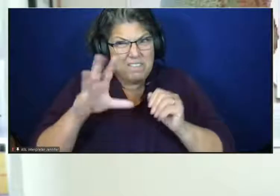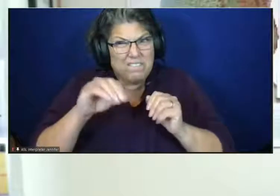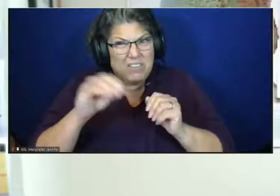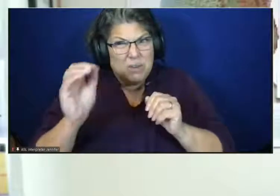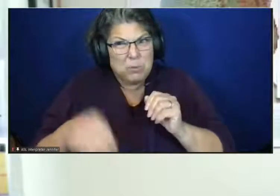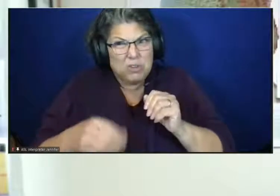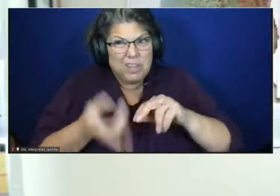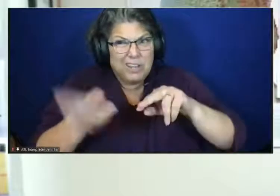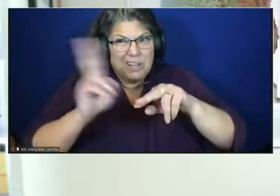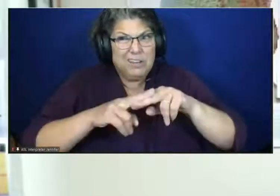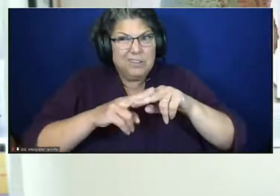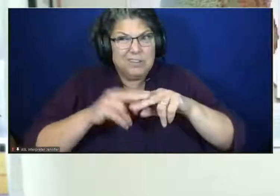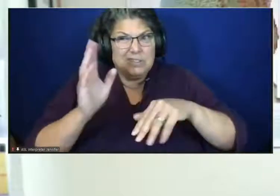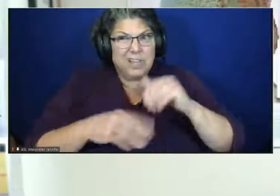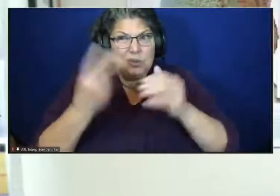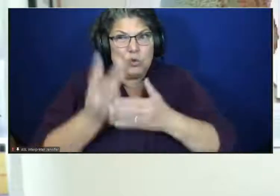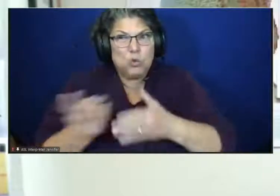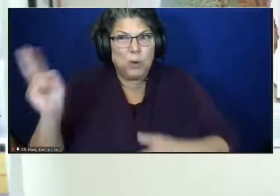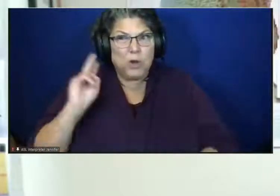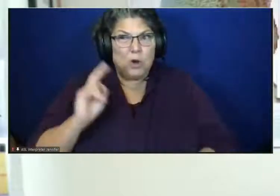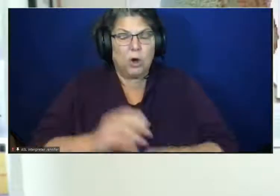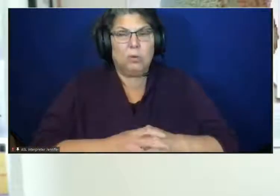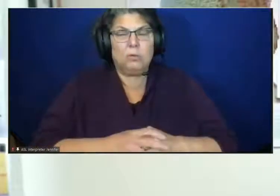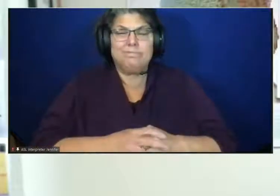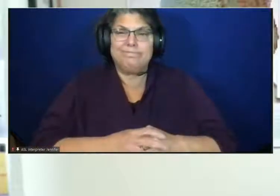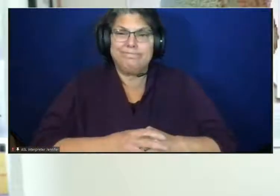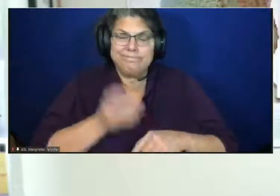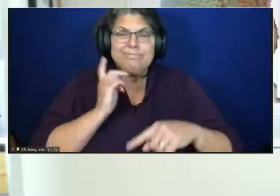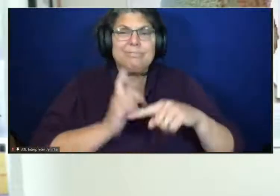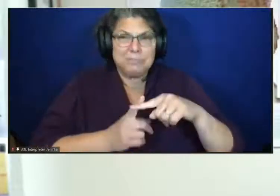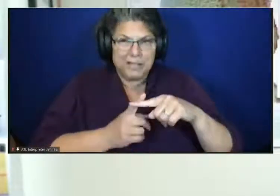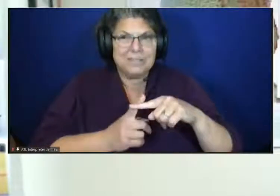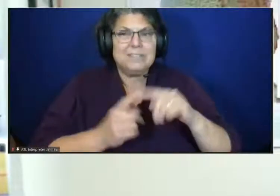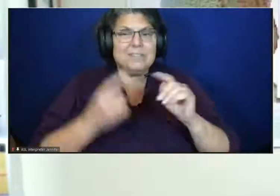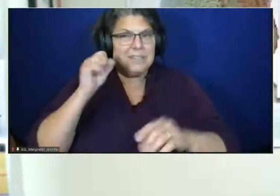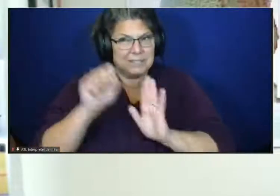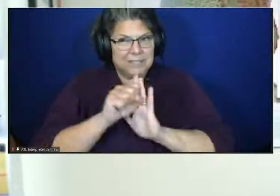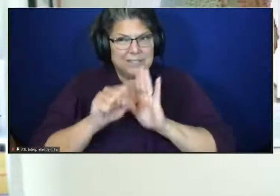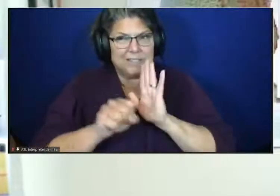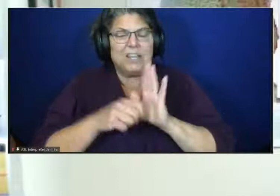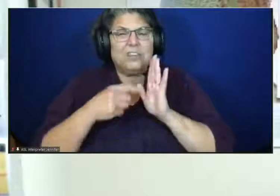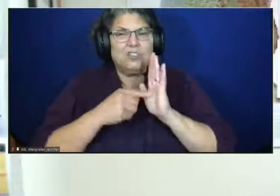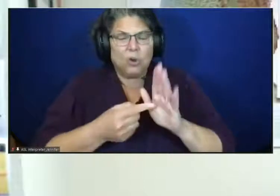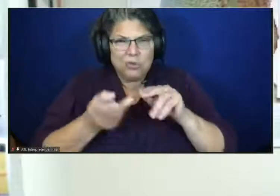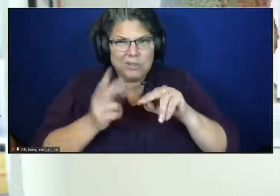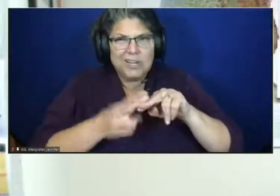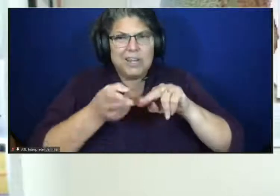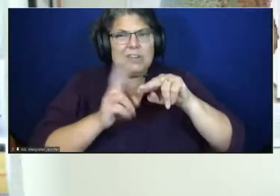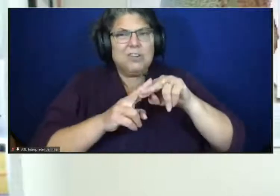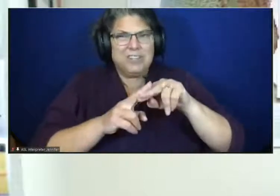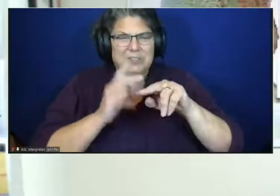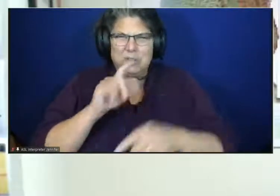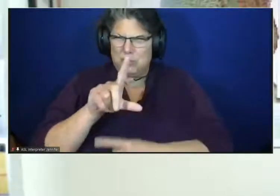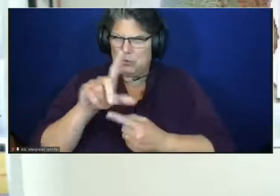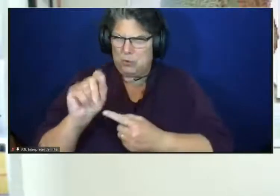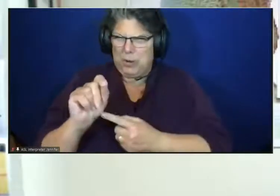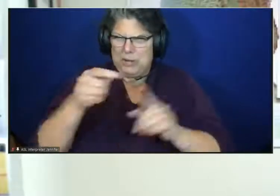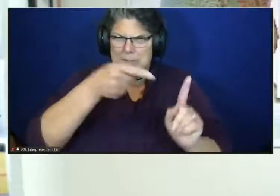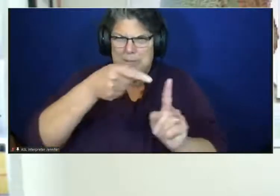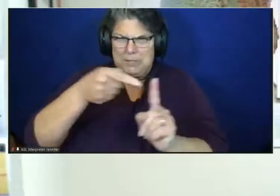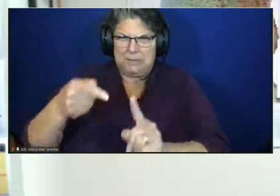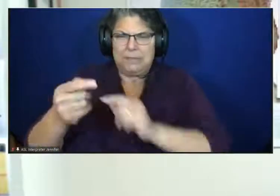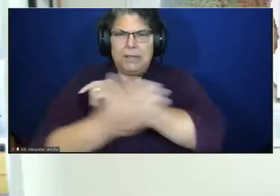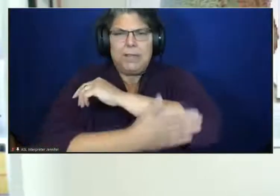in the last 2 weeks. The state is also showing a significant increase involving 20 counties.